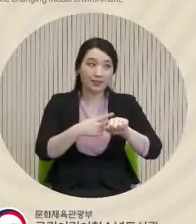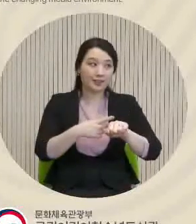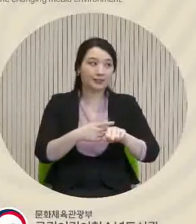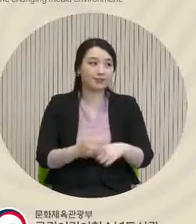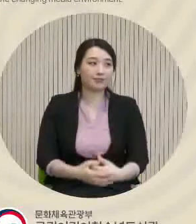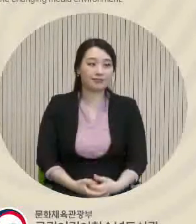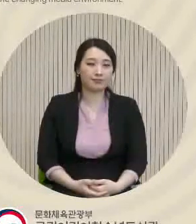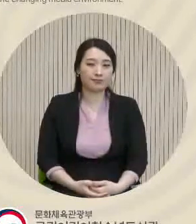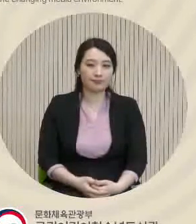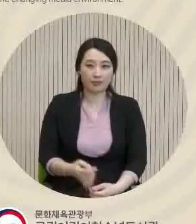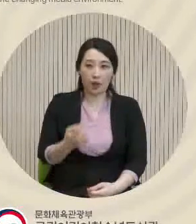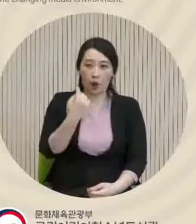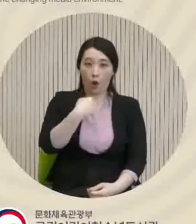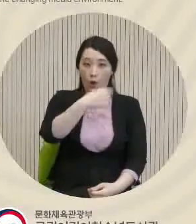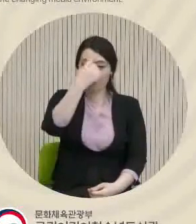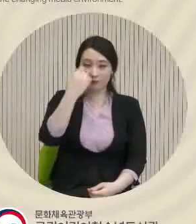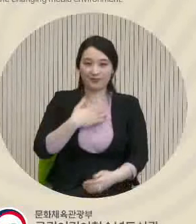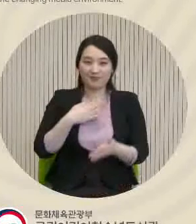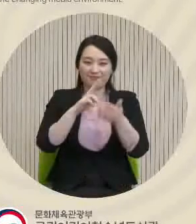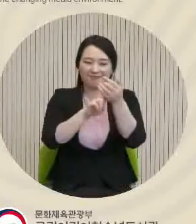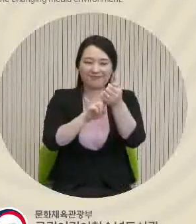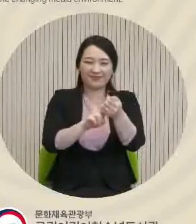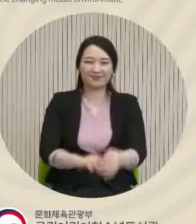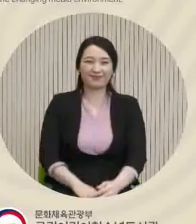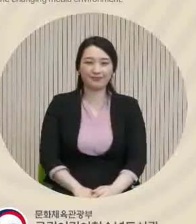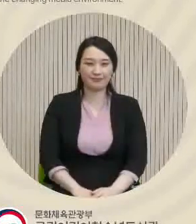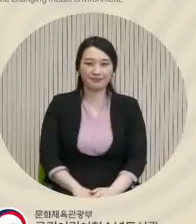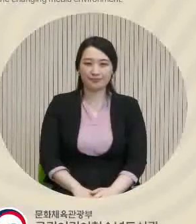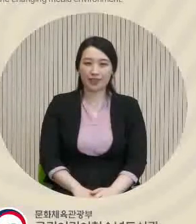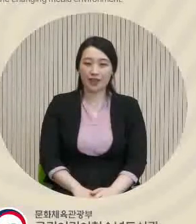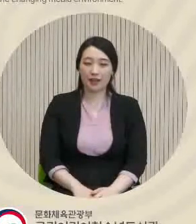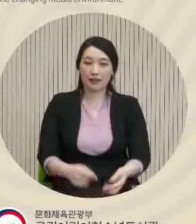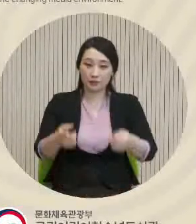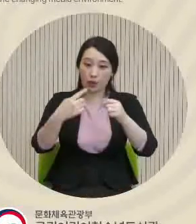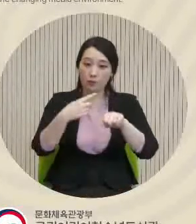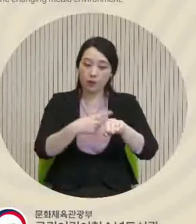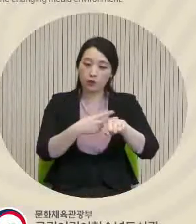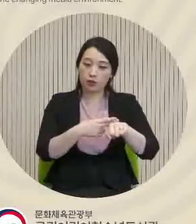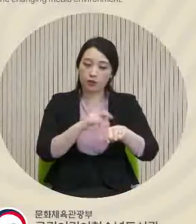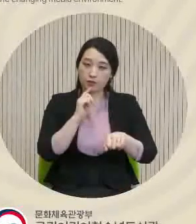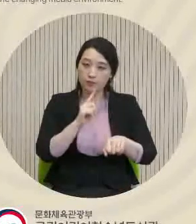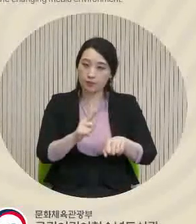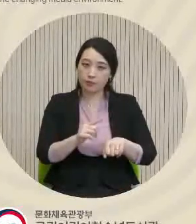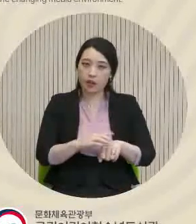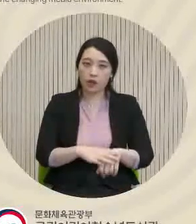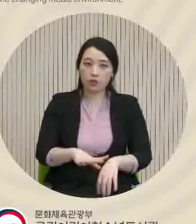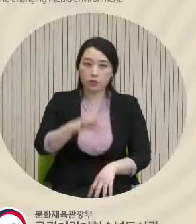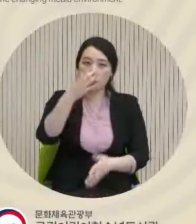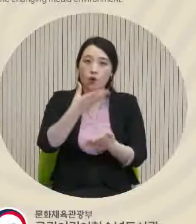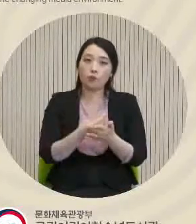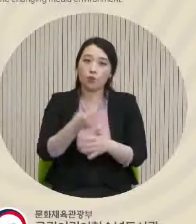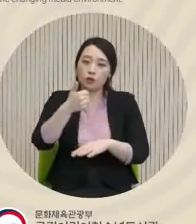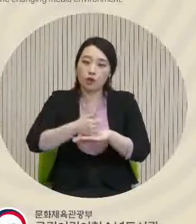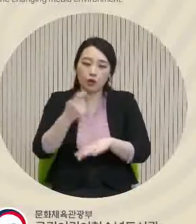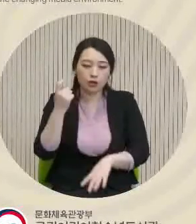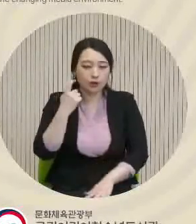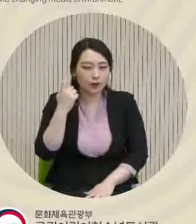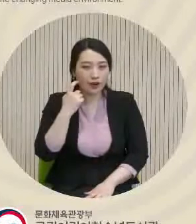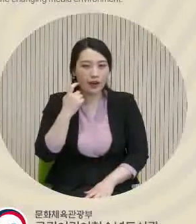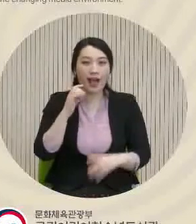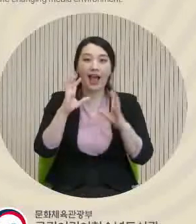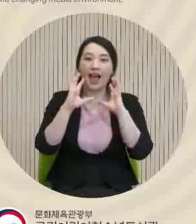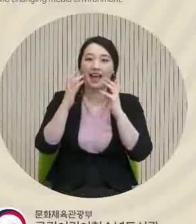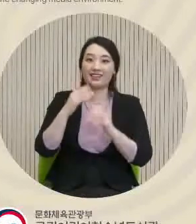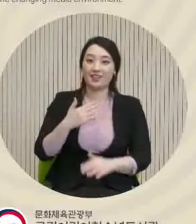her to make it. And this is the one of the teachers who participated in the program. I covered her face.